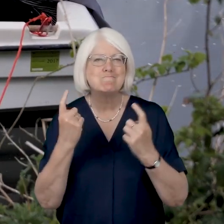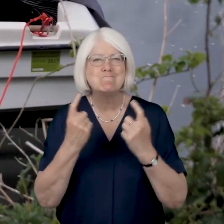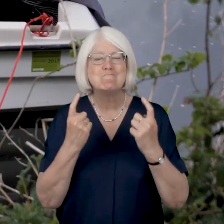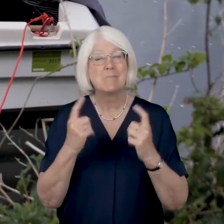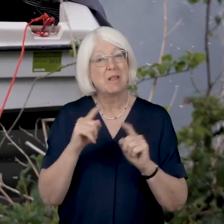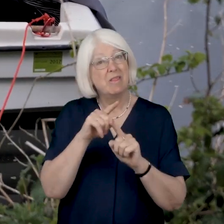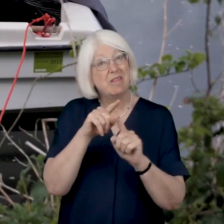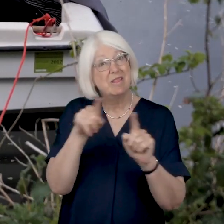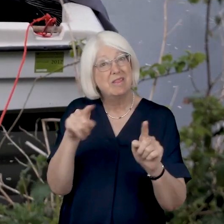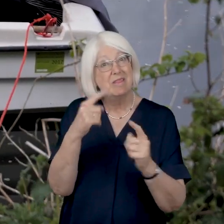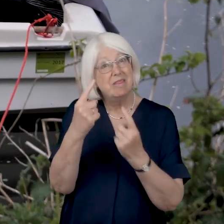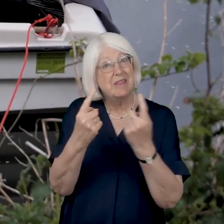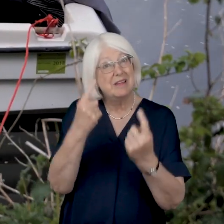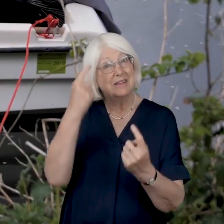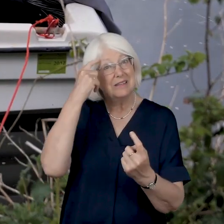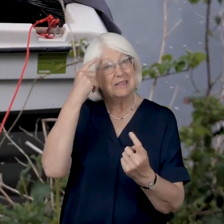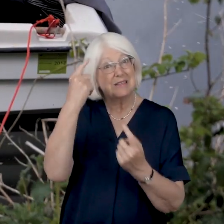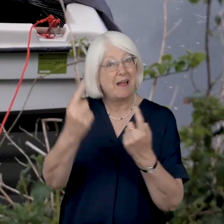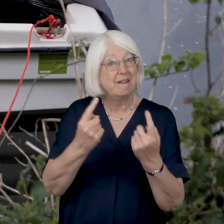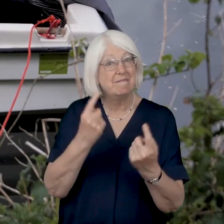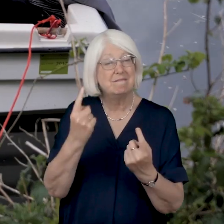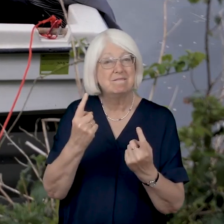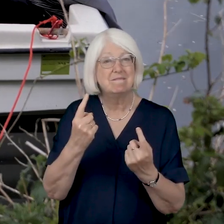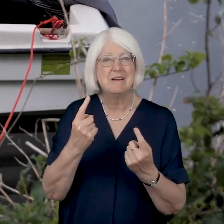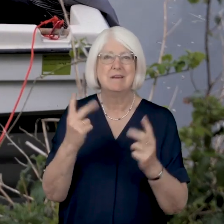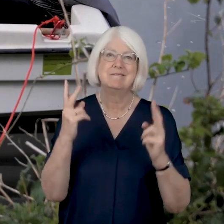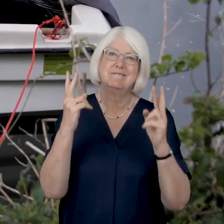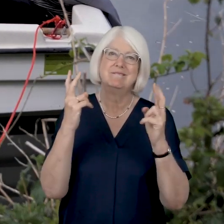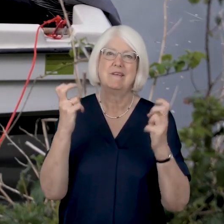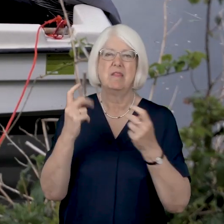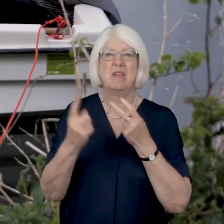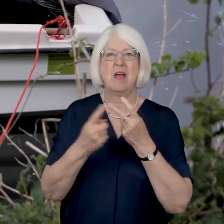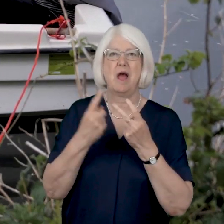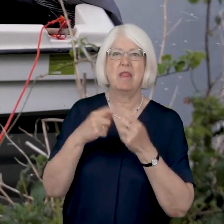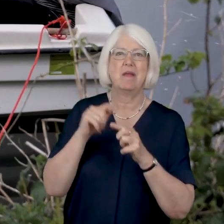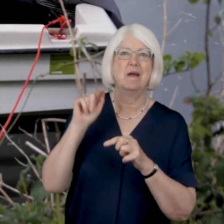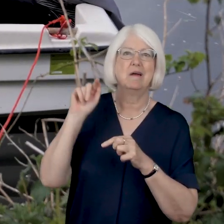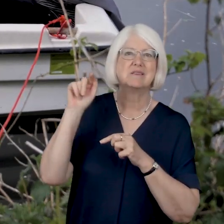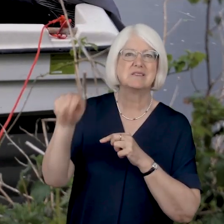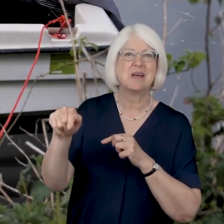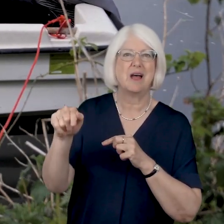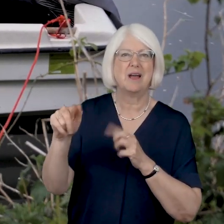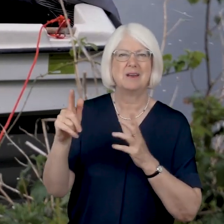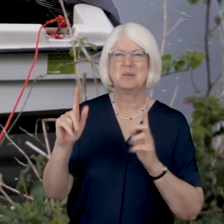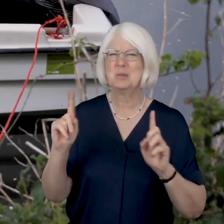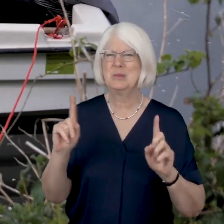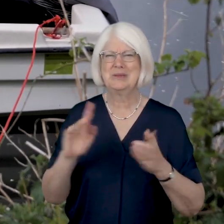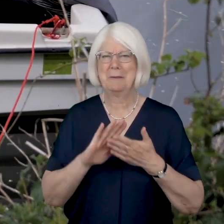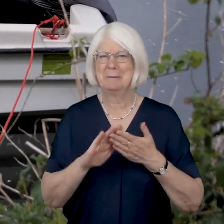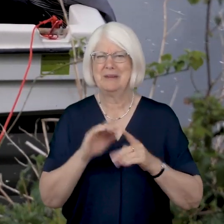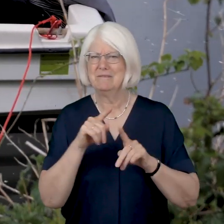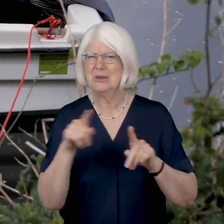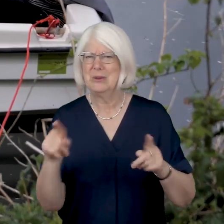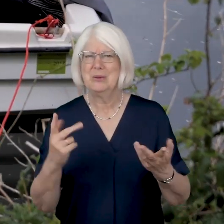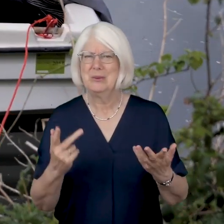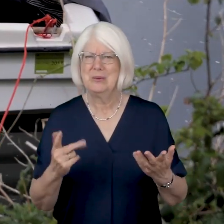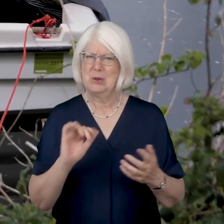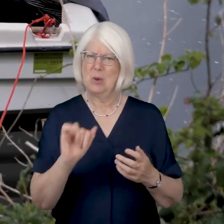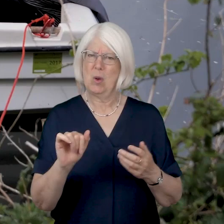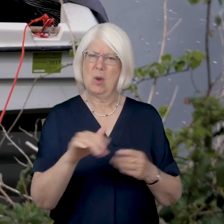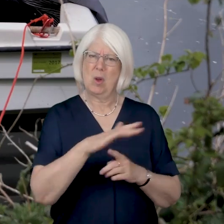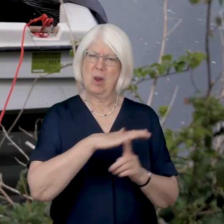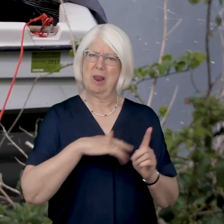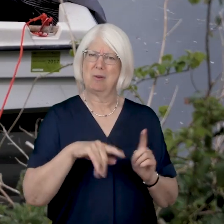ponder. Perhaps you'd like to think about this metaphor, the other side of the lake, and just reflect on what that might mean for you in your